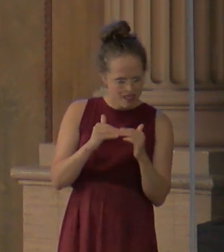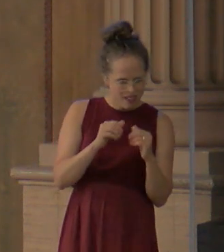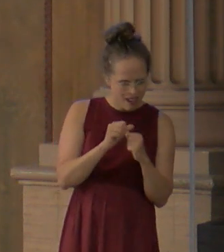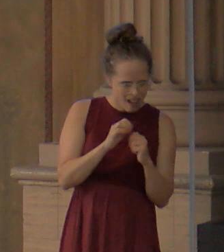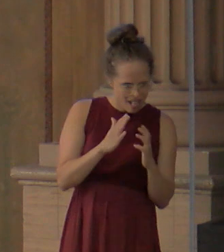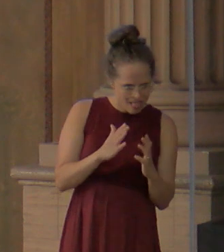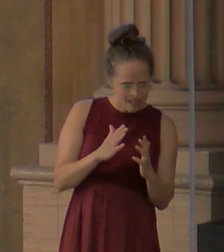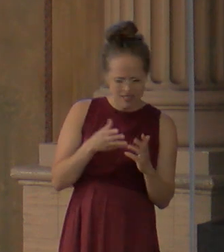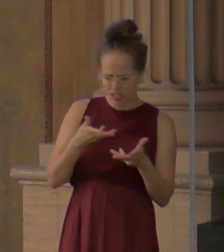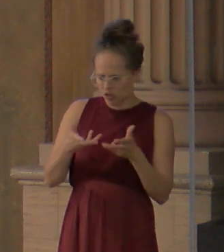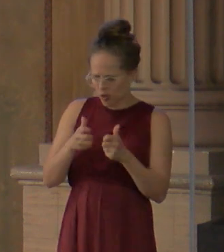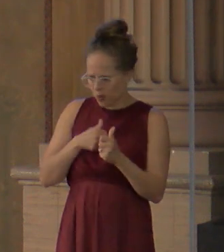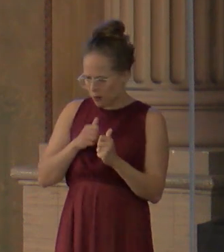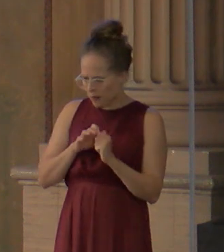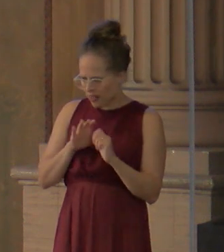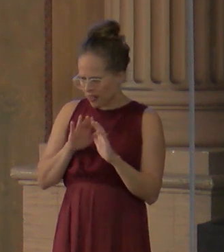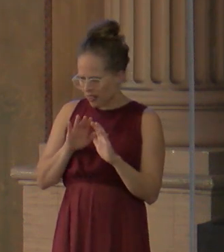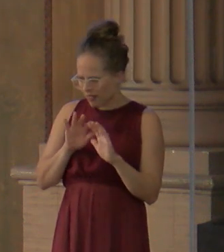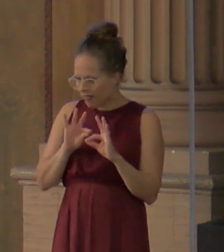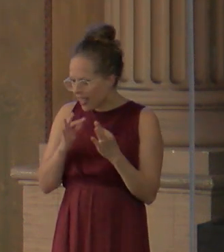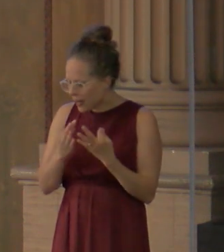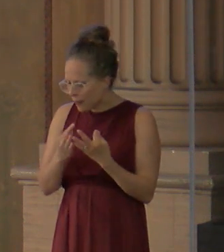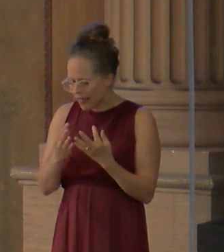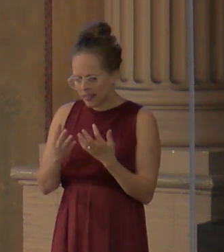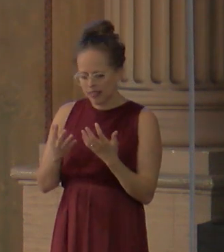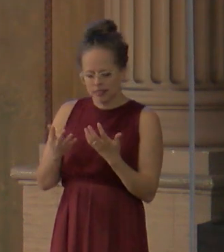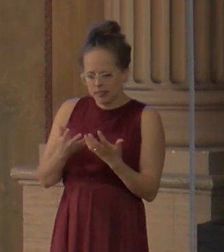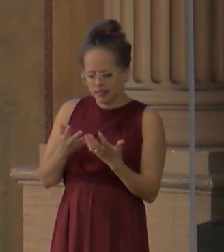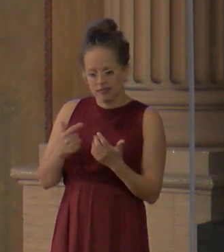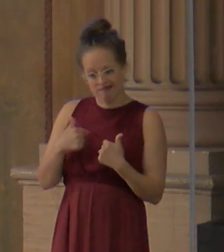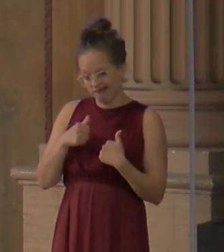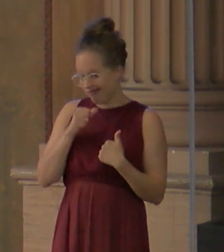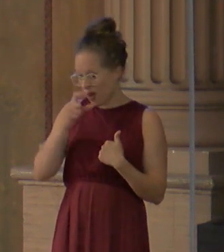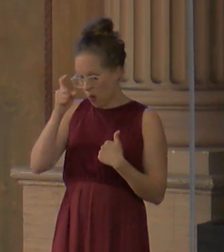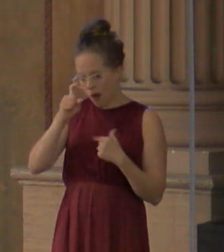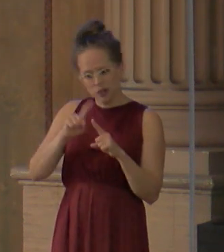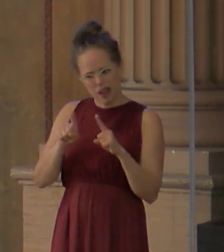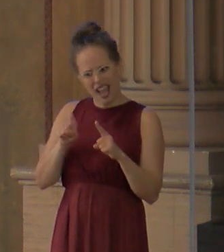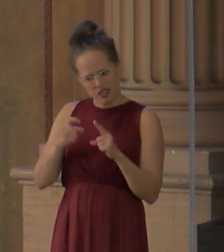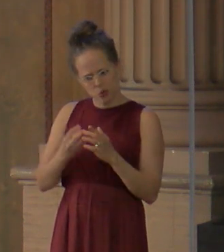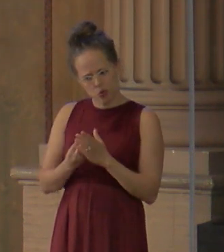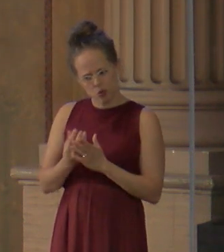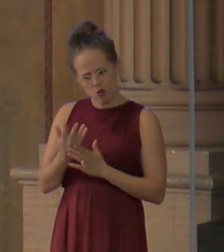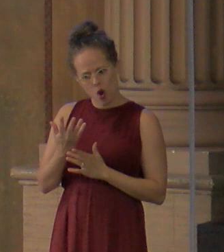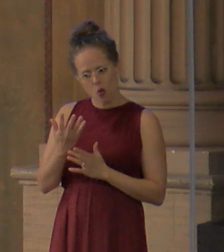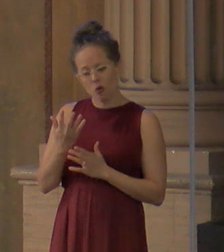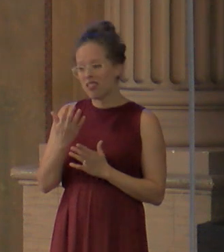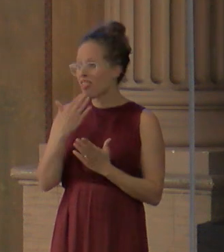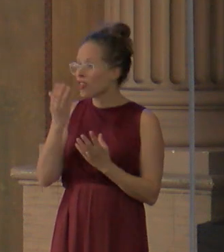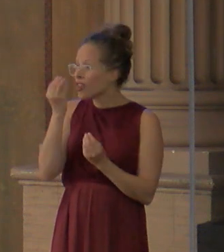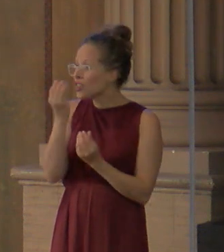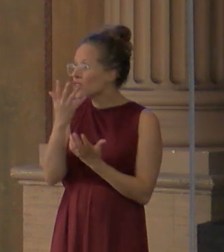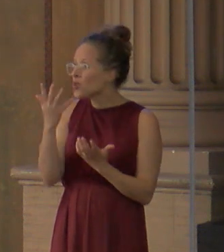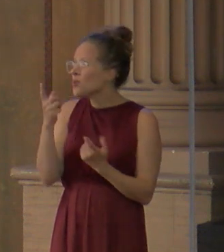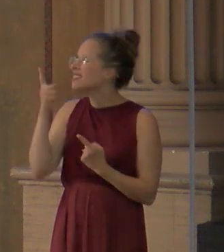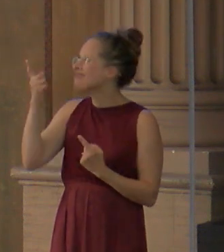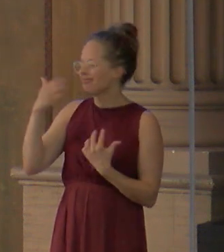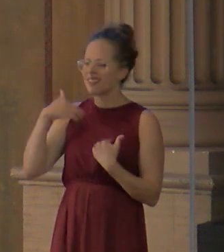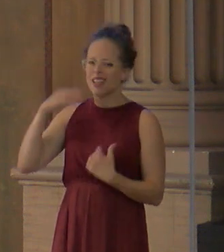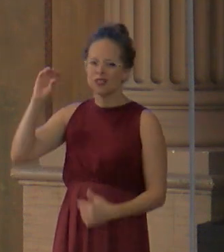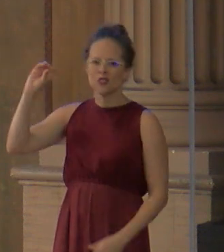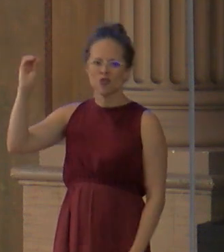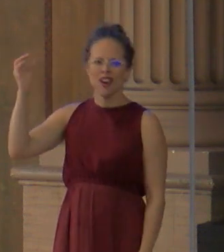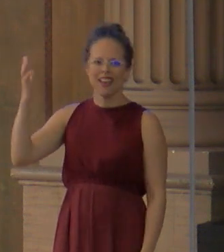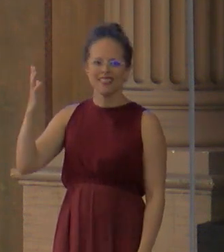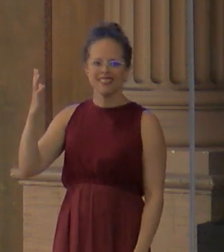humbling to know, man, I'm not the wisest sometimes, but I need to grow. The good news is there's grace for that. There's grace